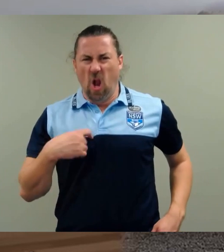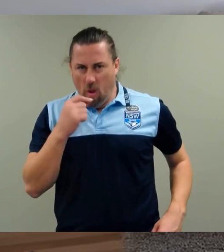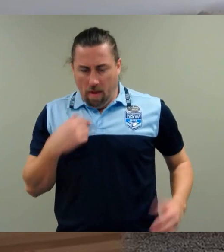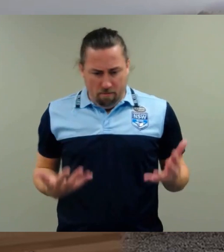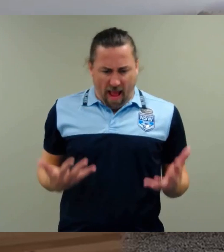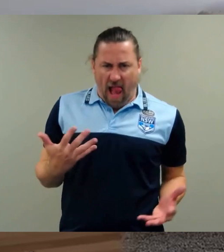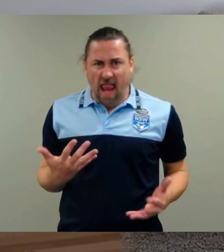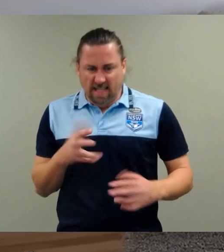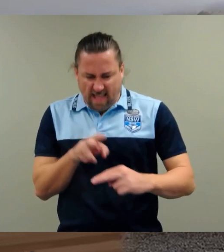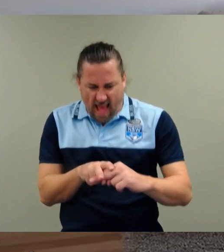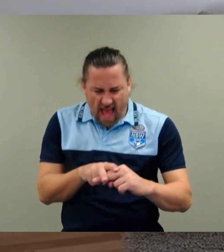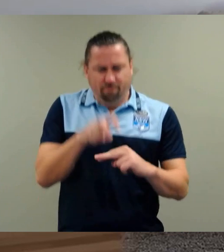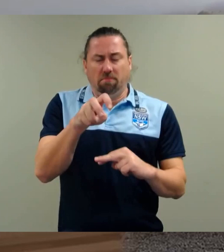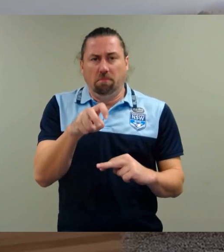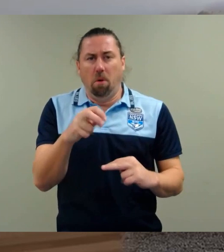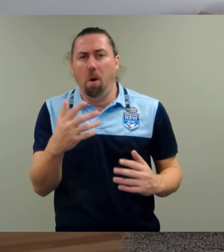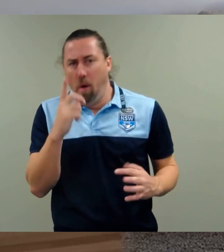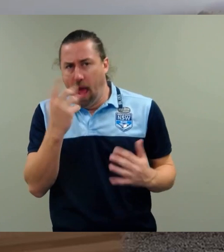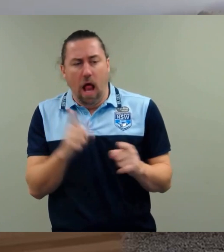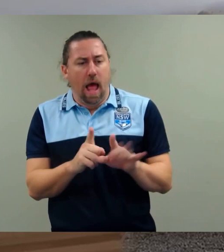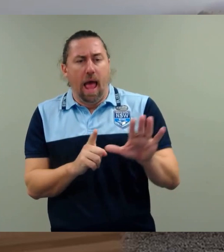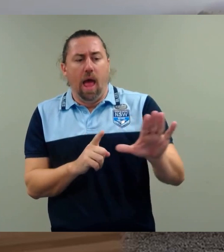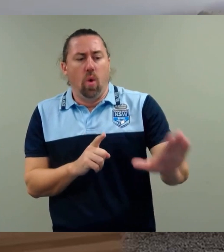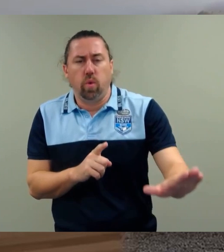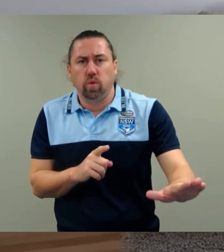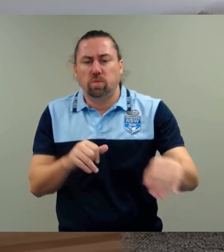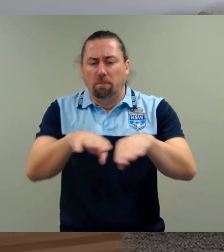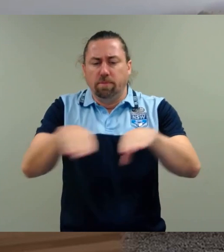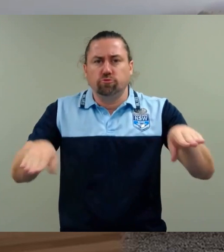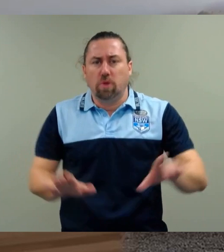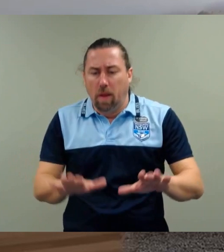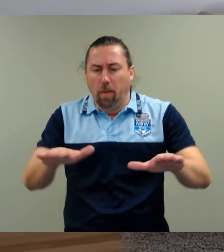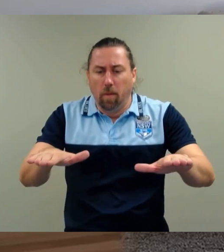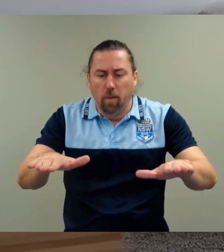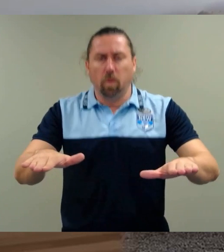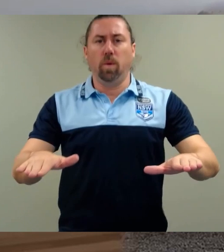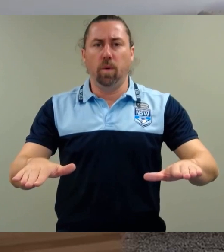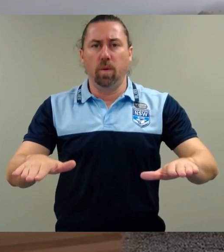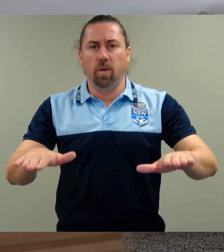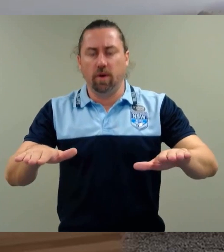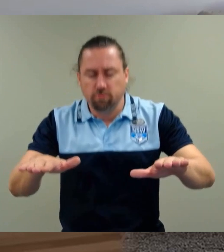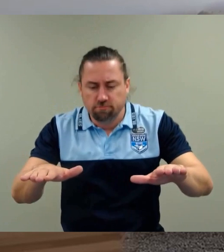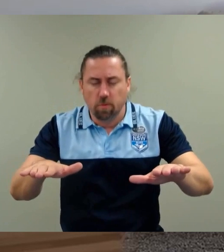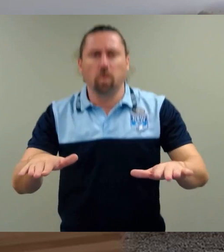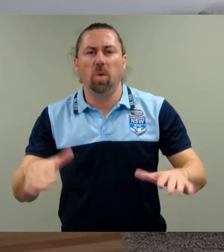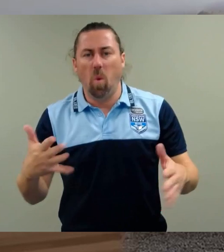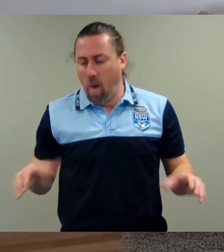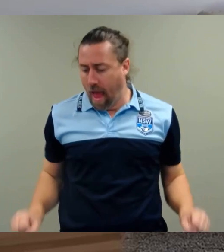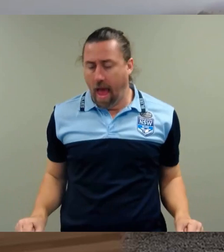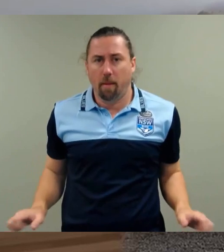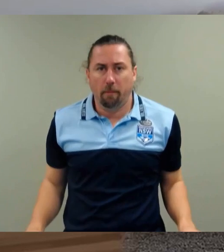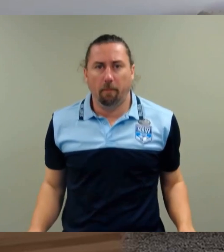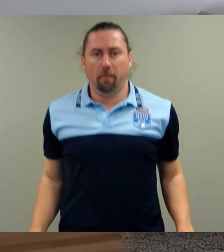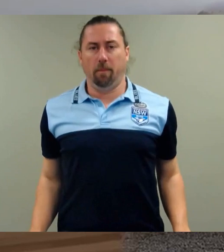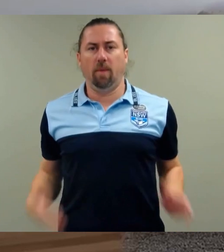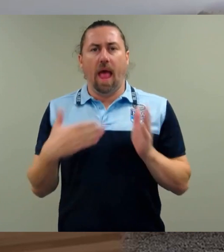some stability when standing from a chair, you can gently place your hands on the bench, rail, frame, or armrest of the